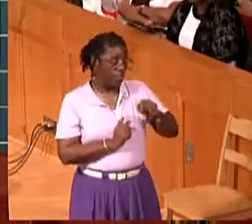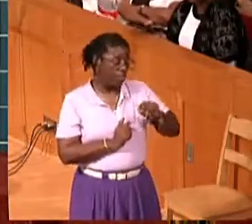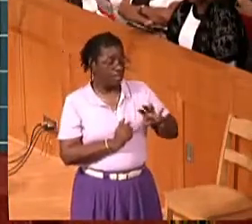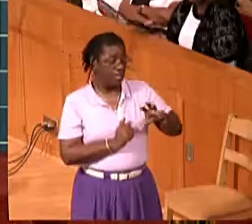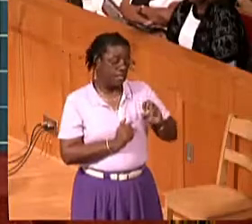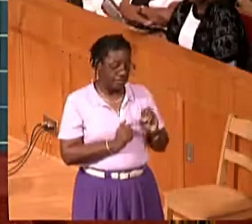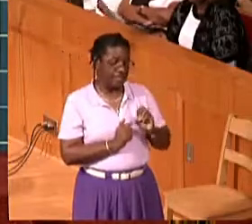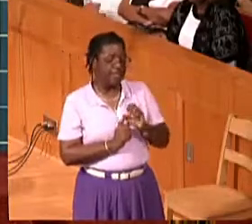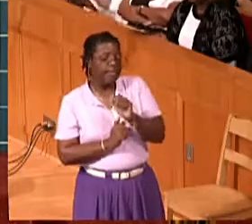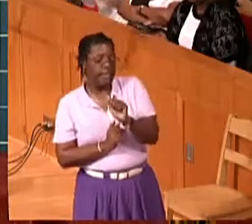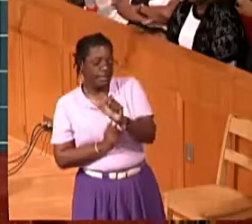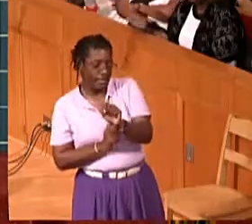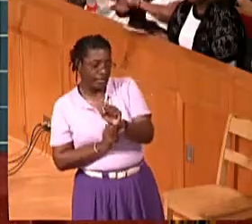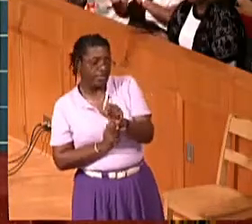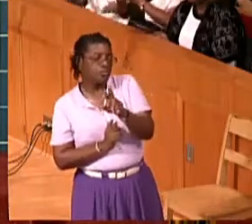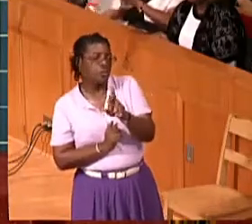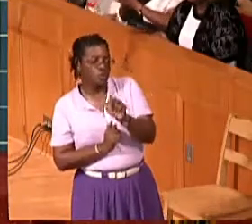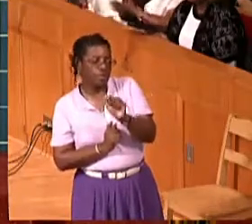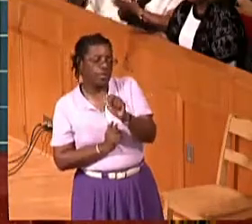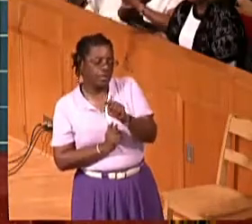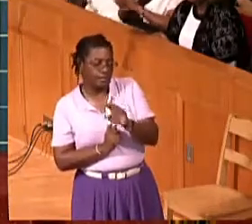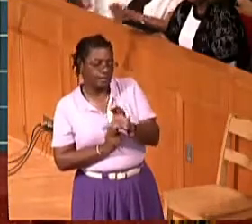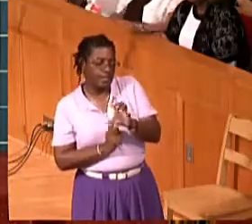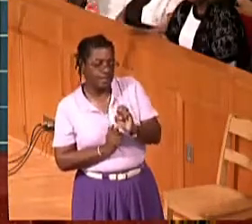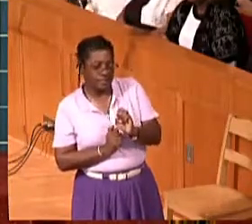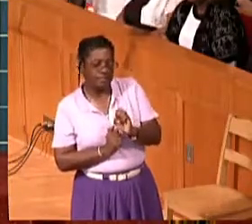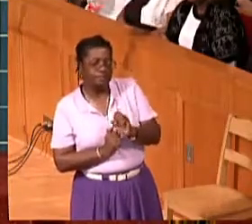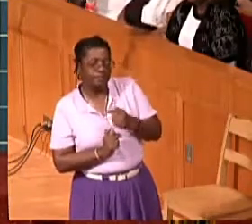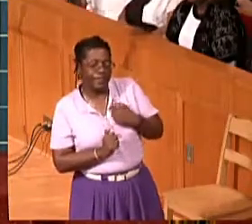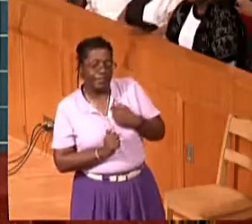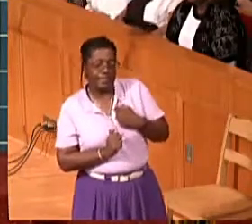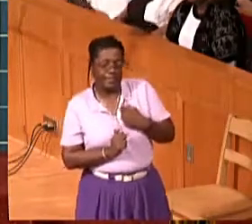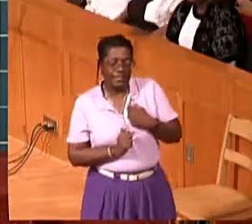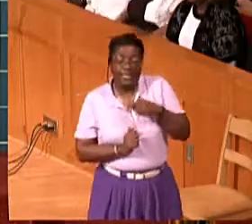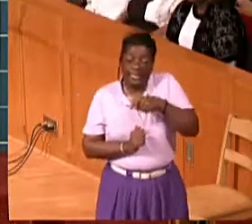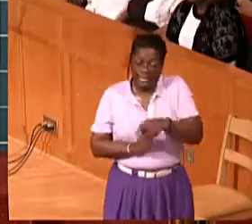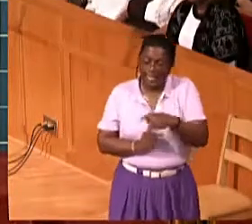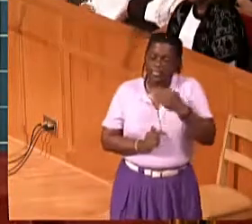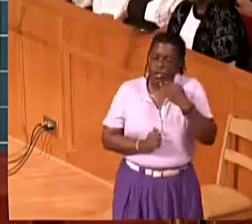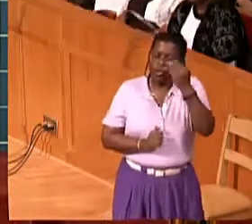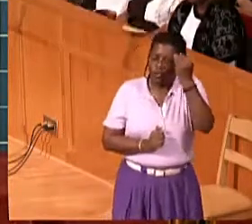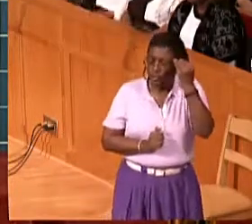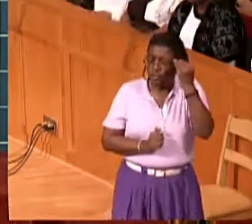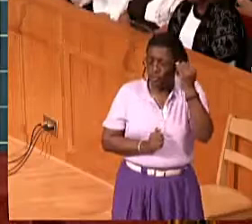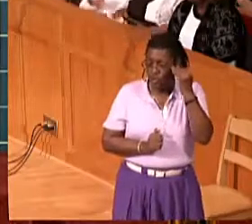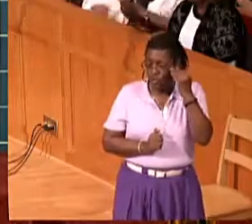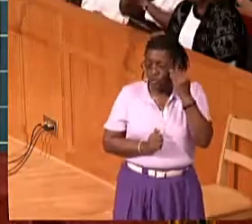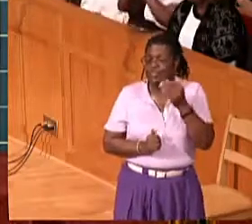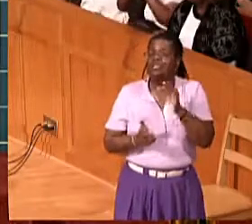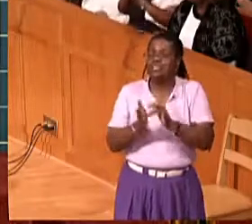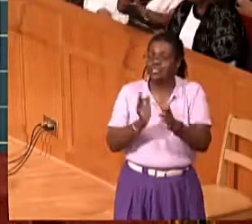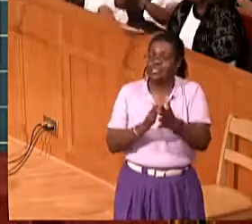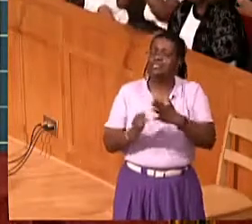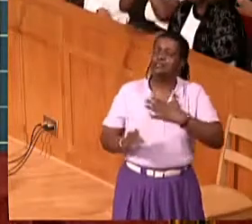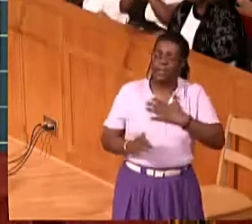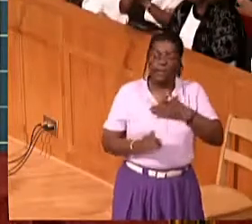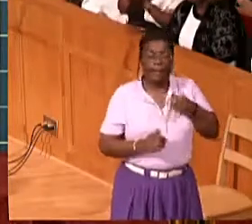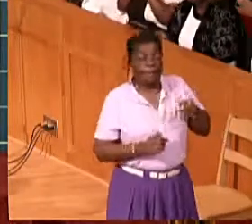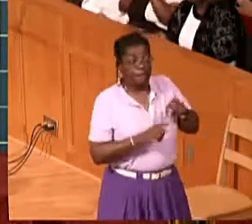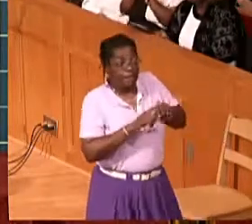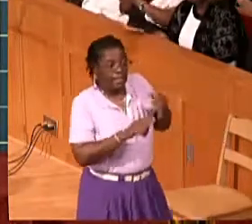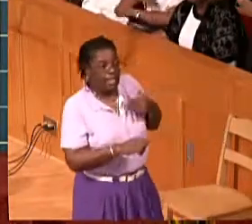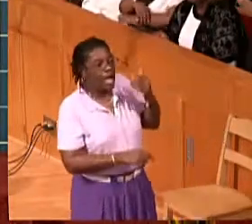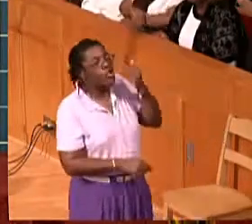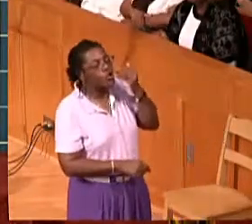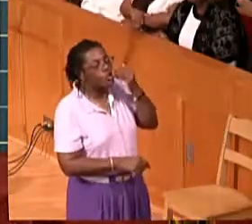that Jesus is mine. But I've got a blessed insurance. He can do it without me. And if you come in here thinking that the